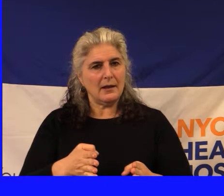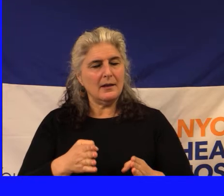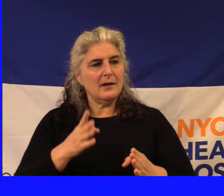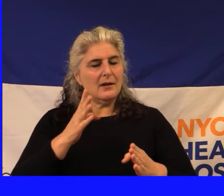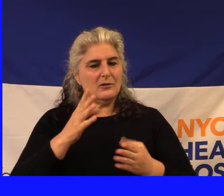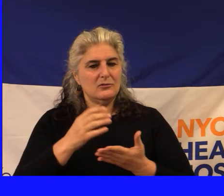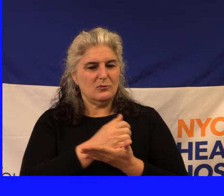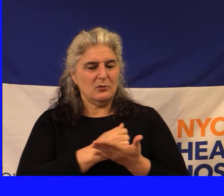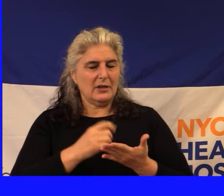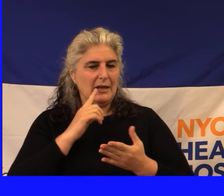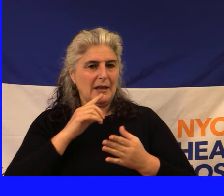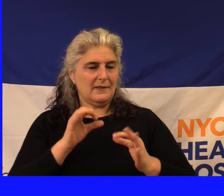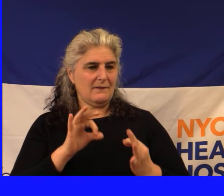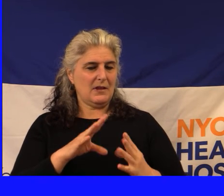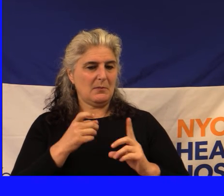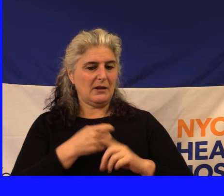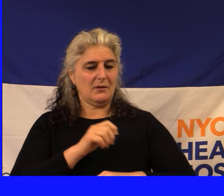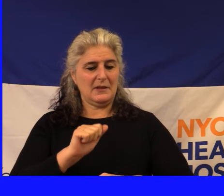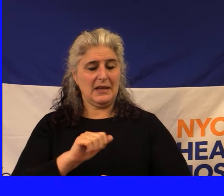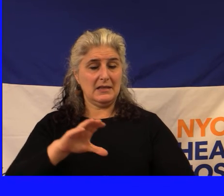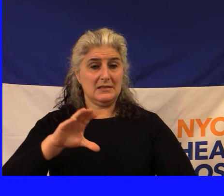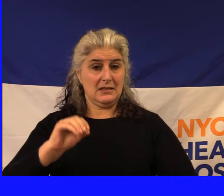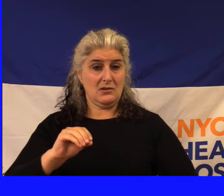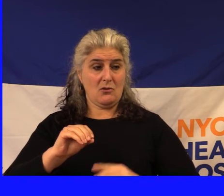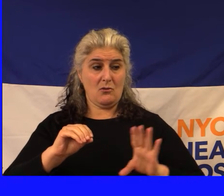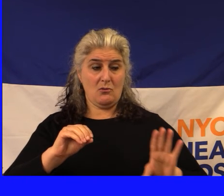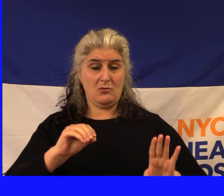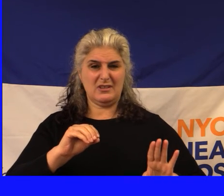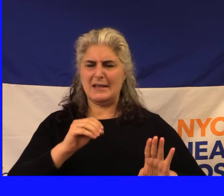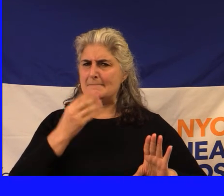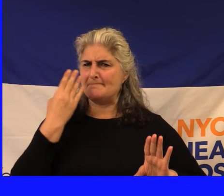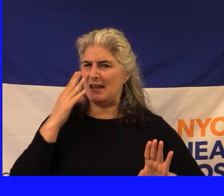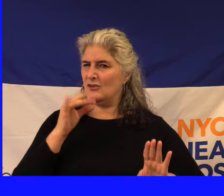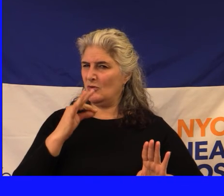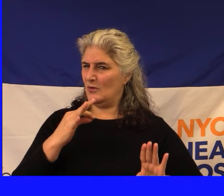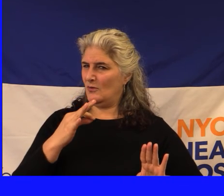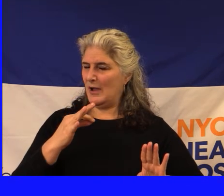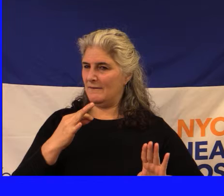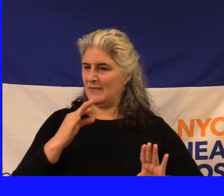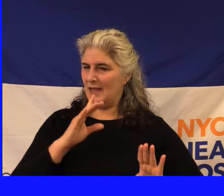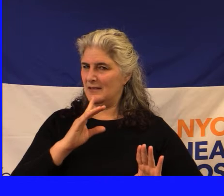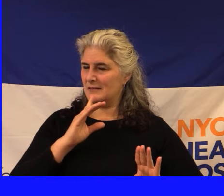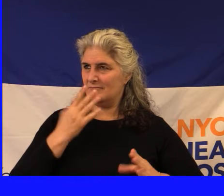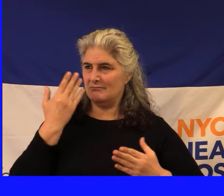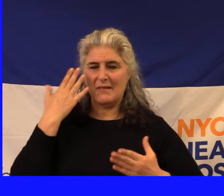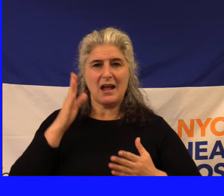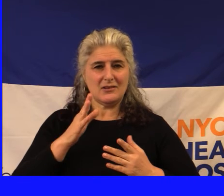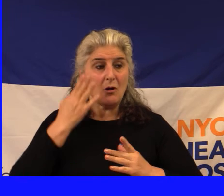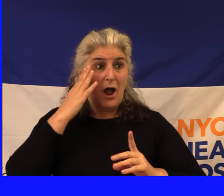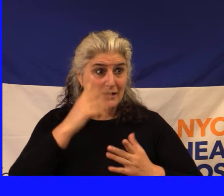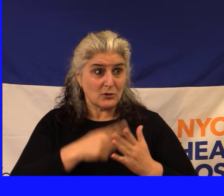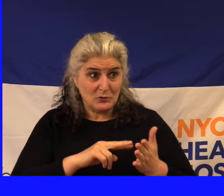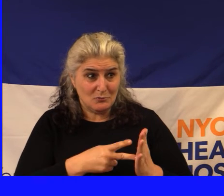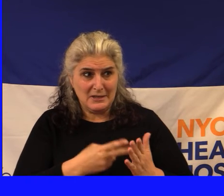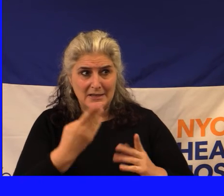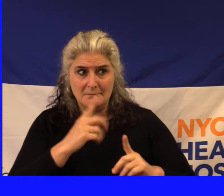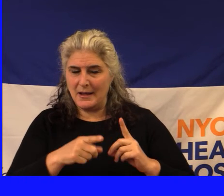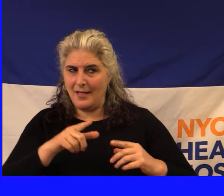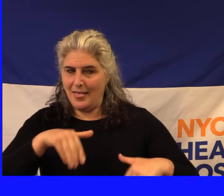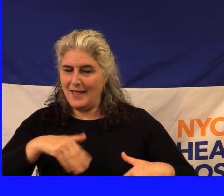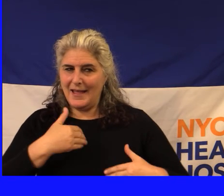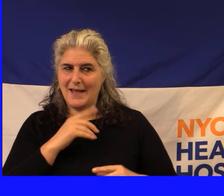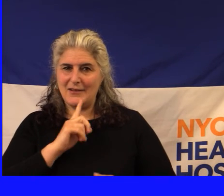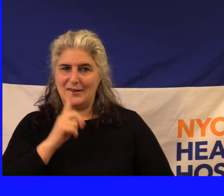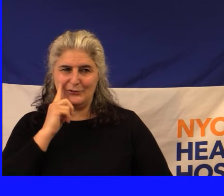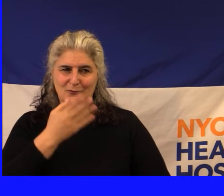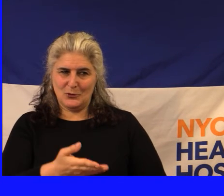feedback on the ACO side, because I don't know that. I don't have a specific answer for you. I know what you mean, but I don't have an answer.